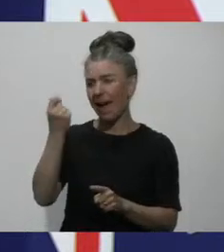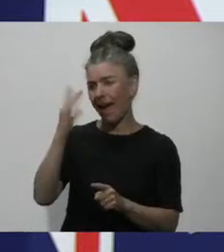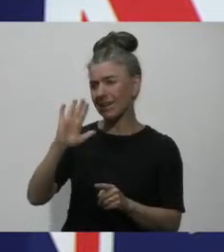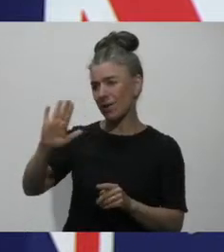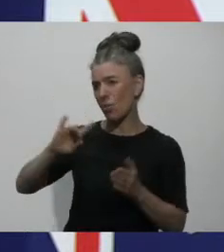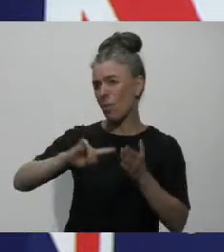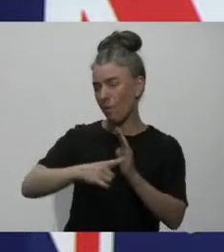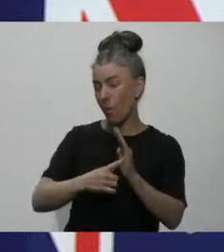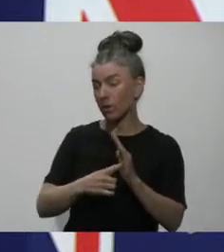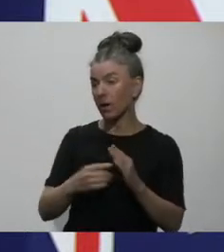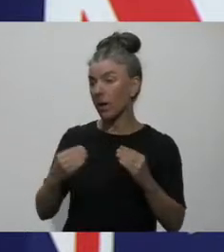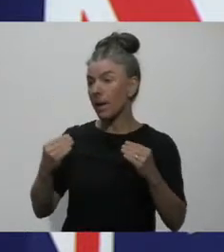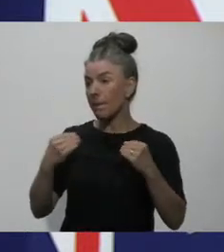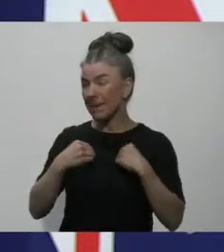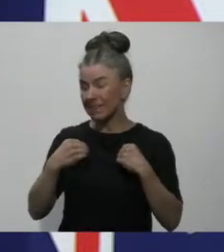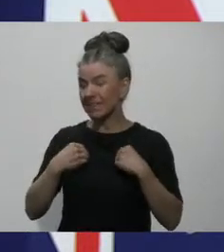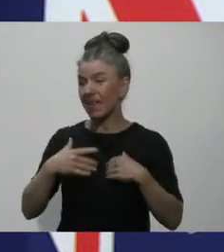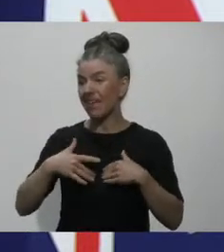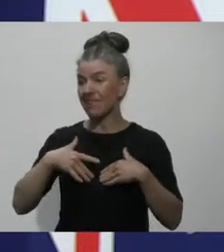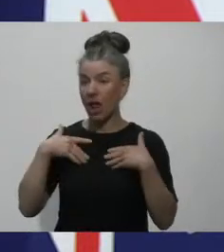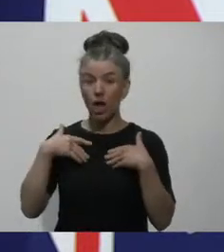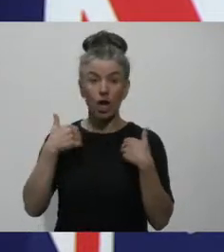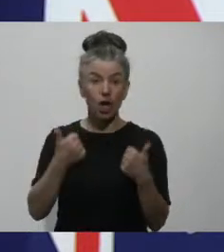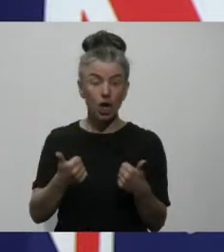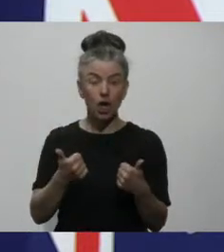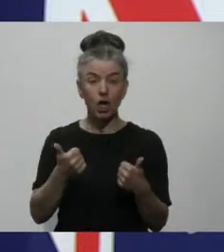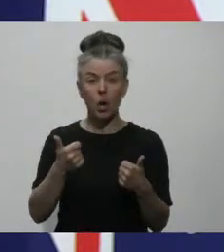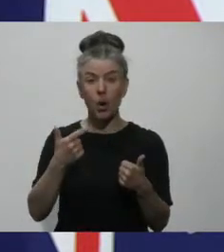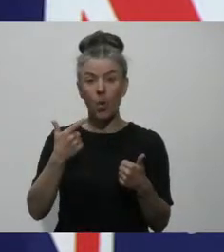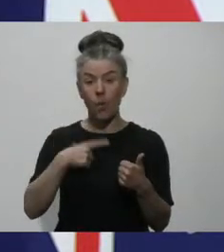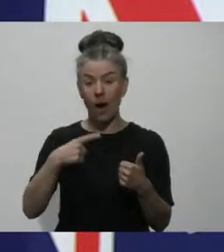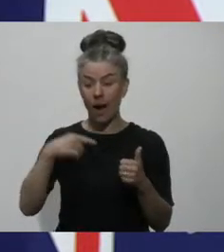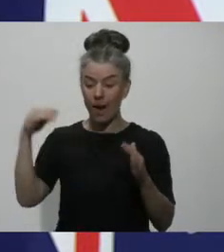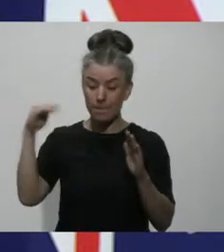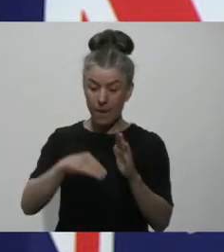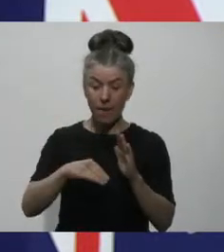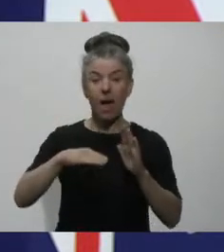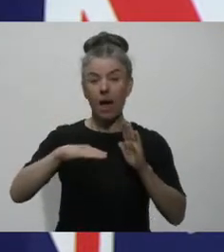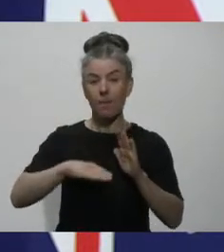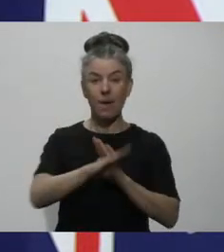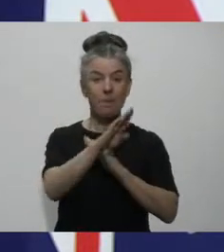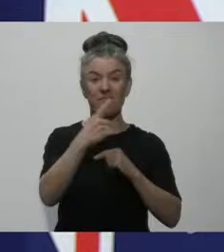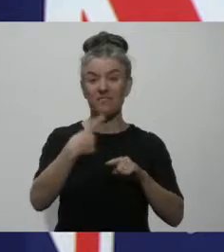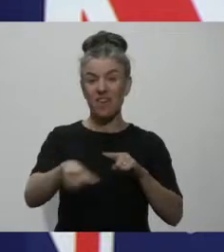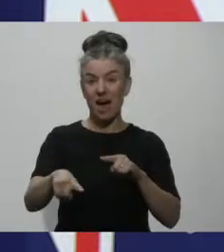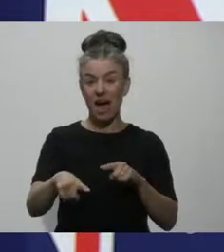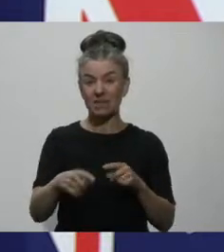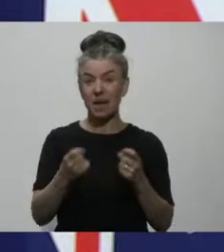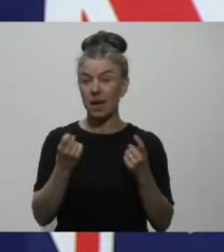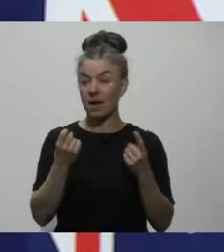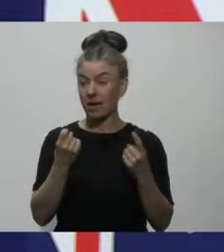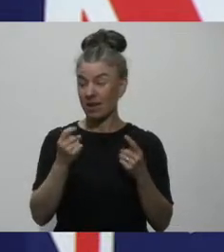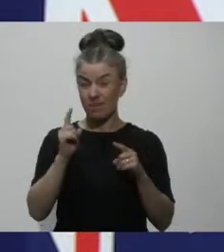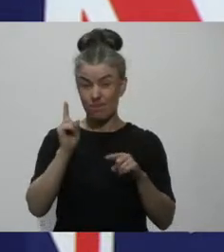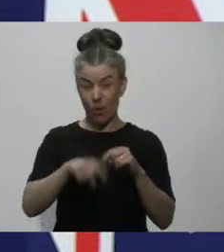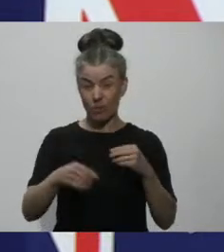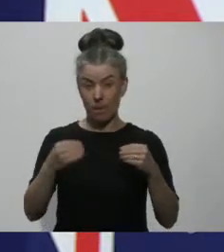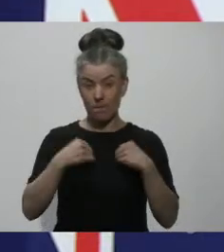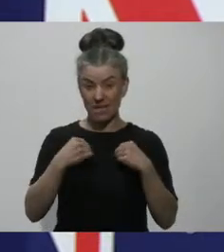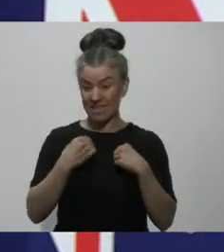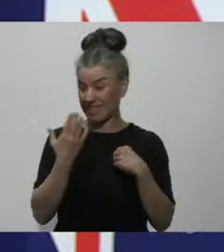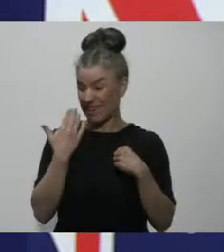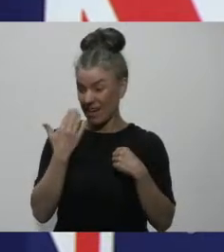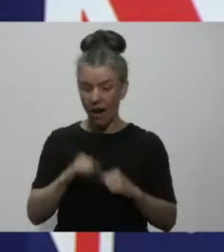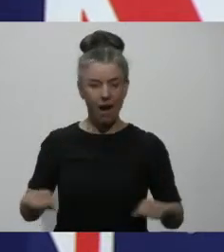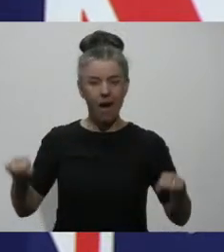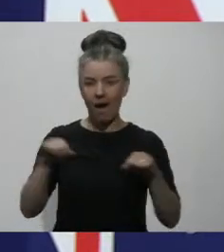that businesses had really felt good that they'd come back better. A lot of them had really got themselves just up and running again, and there is a